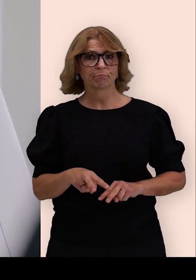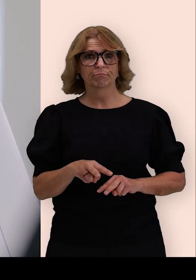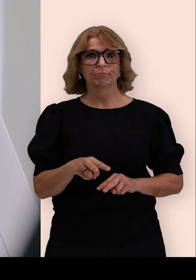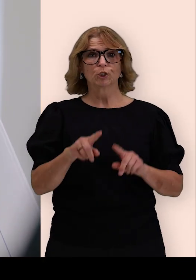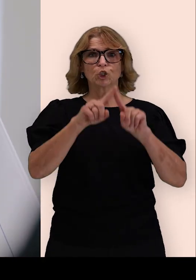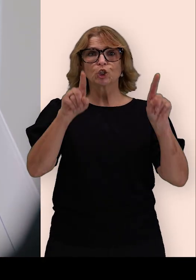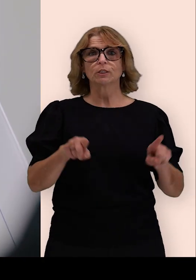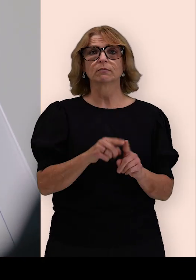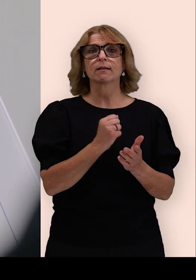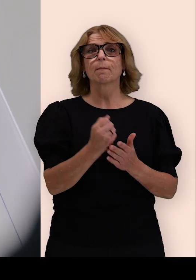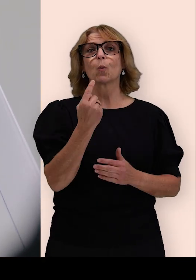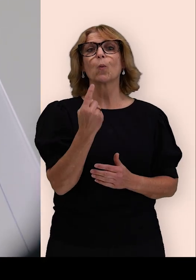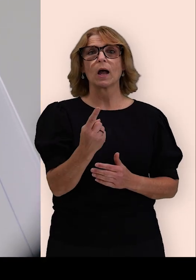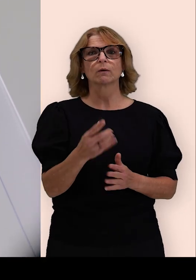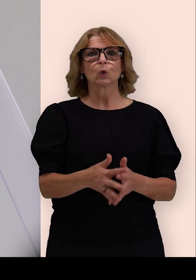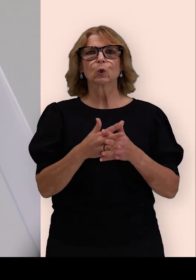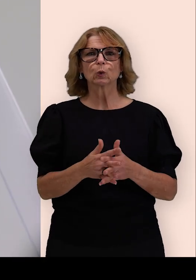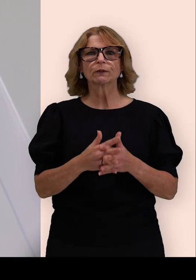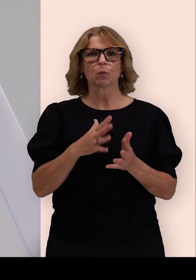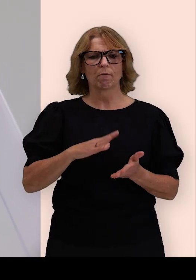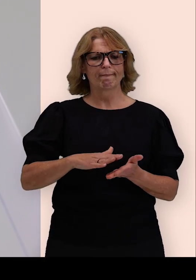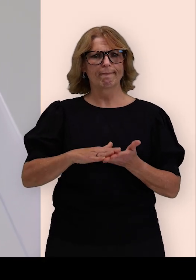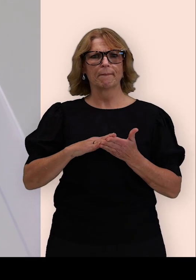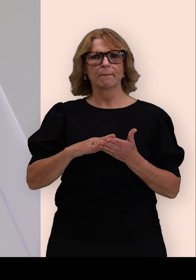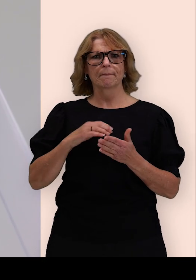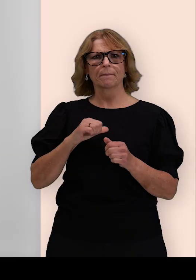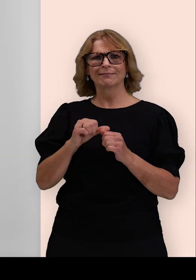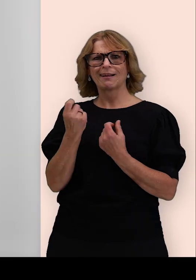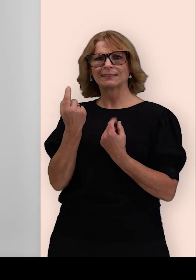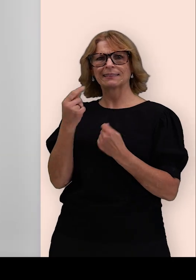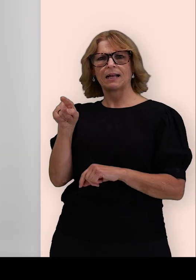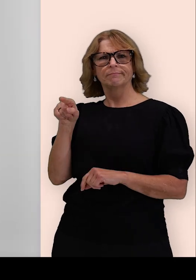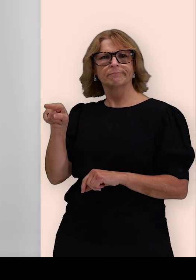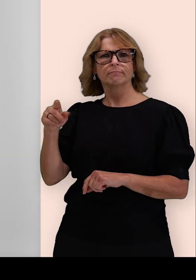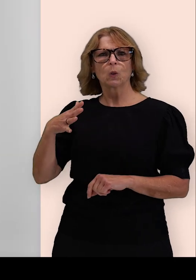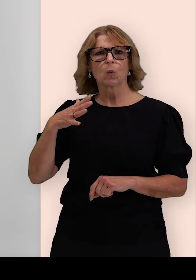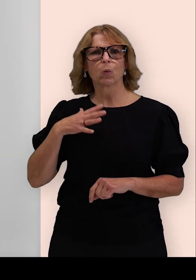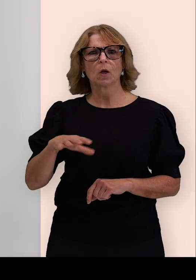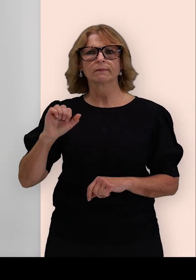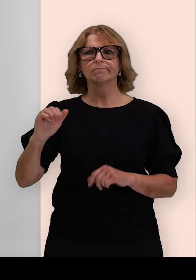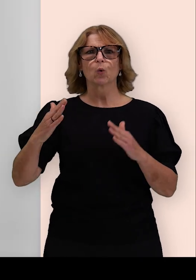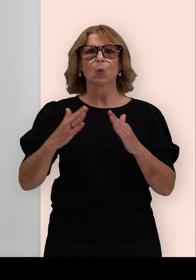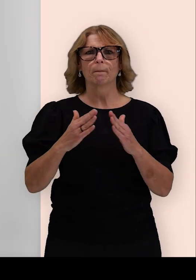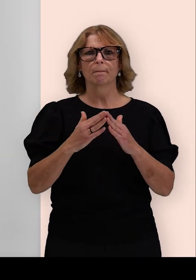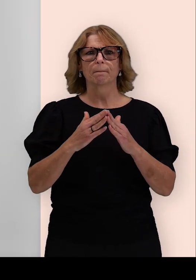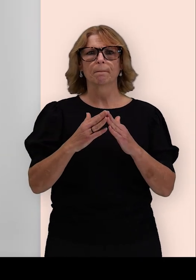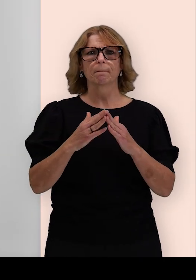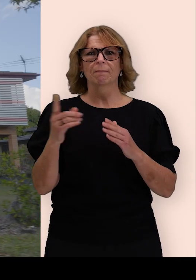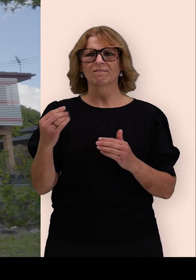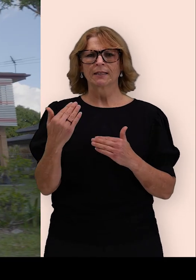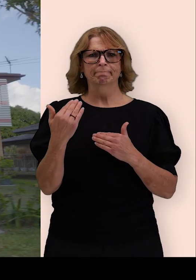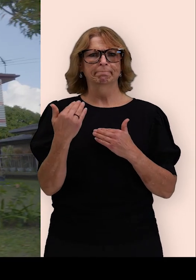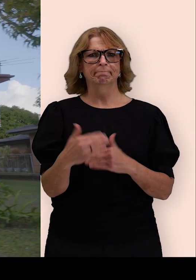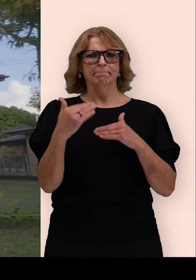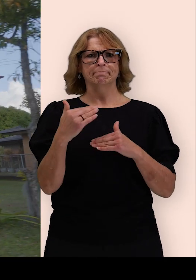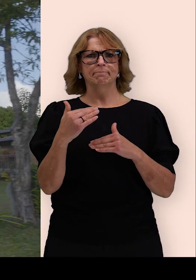worksheet number 1, which was really useful because it helped me get an understanding of what Lauren was wanting in terms of her housing.